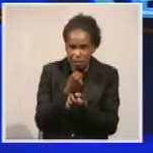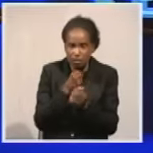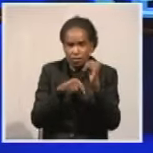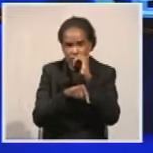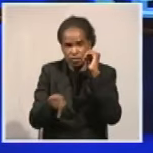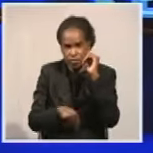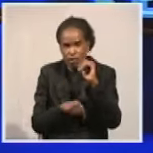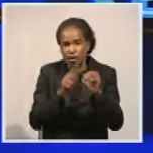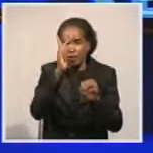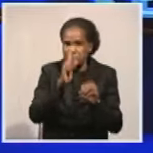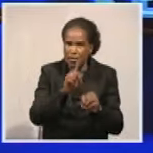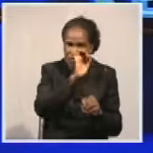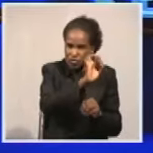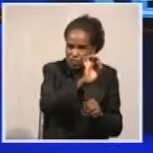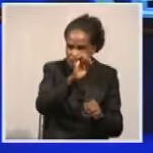direct